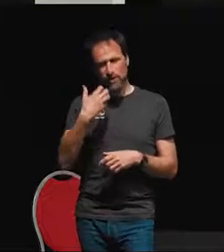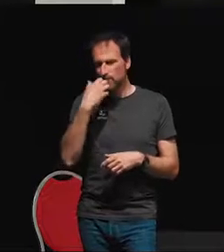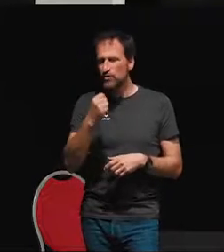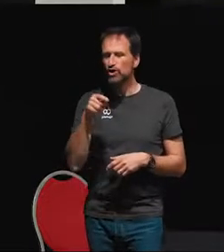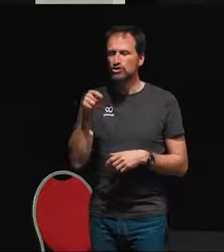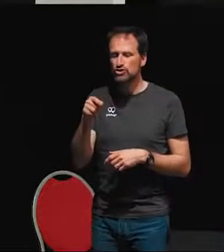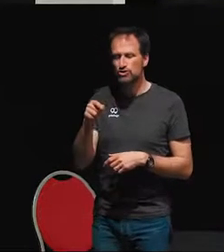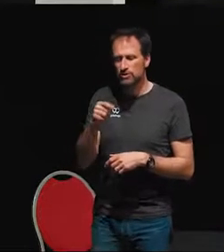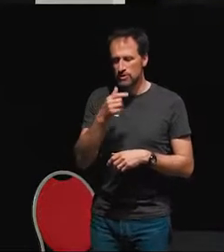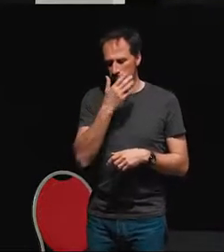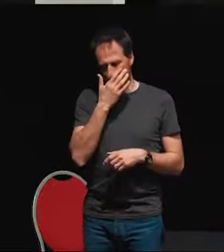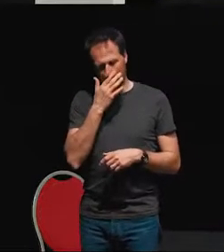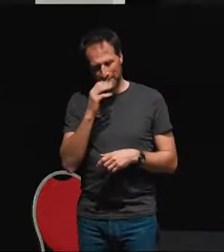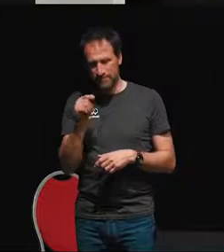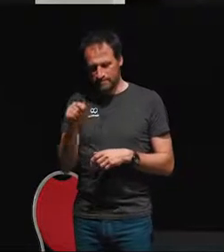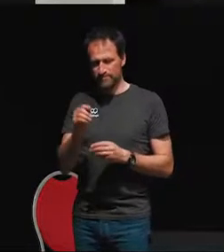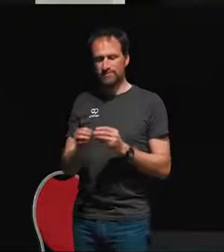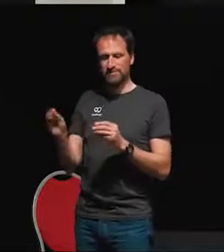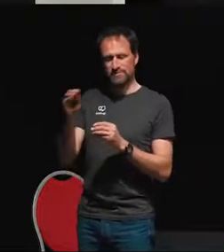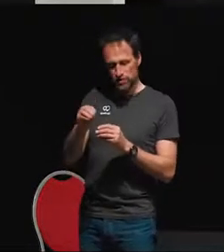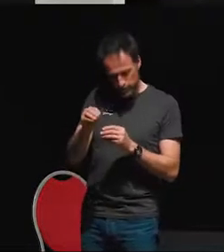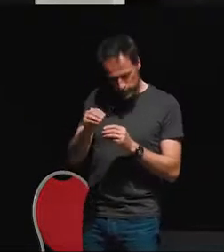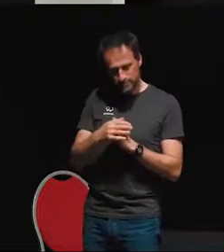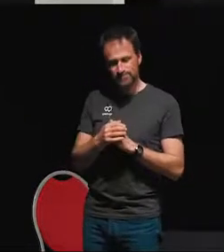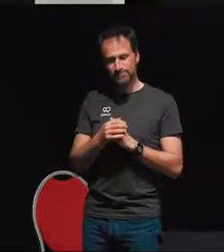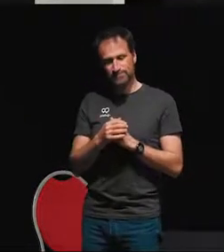add whoops add this and